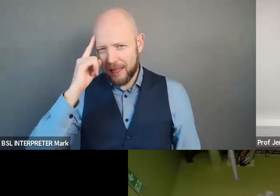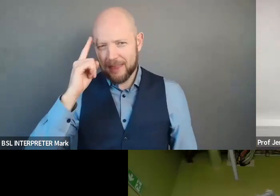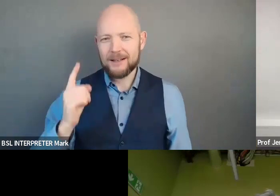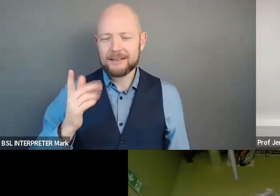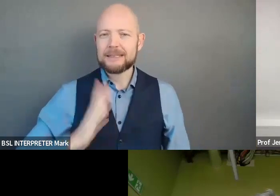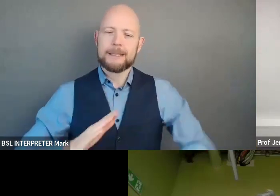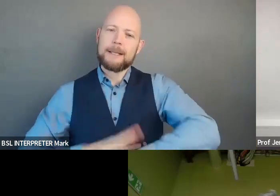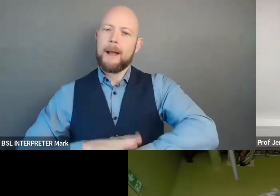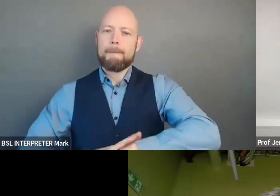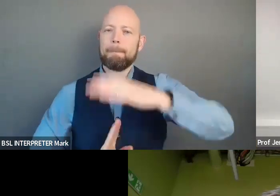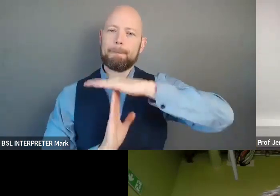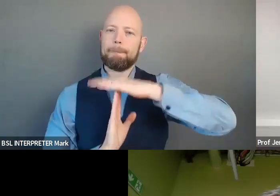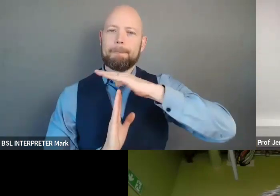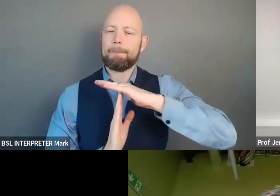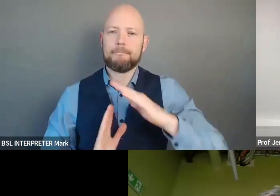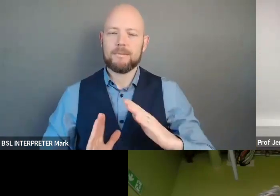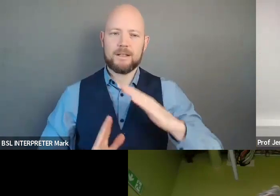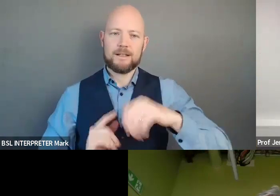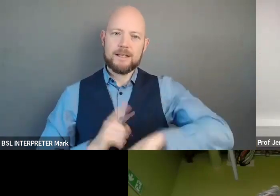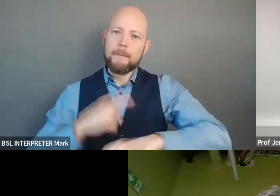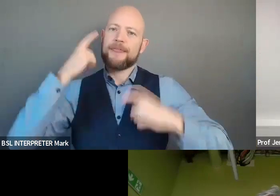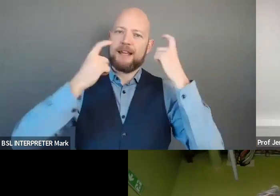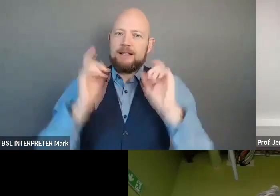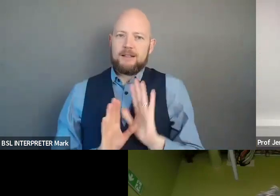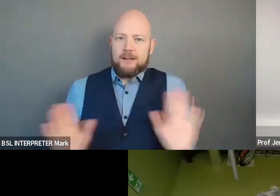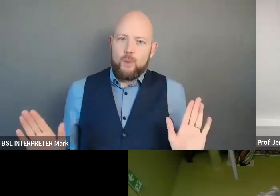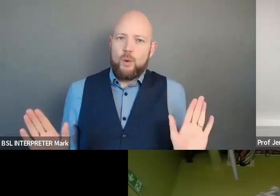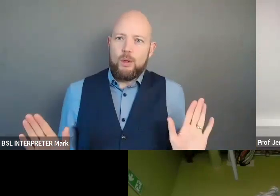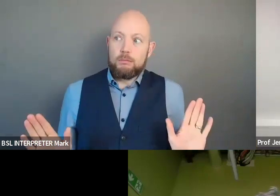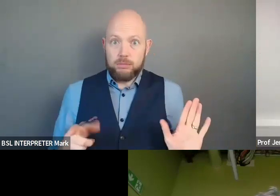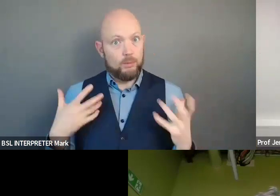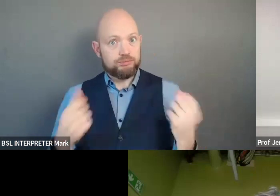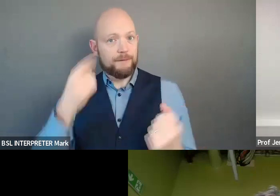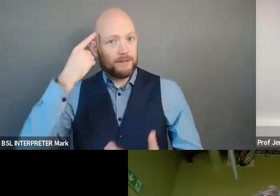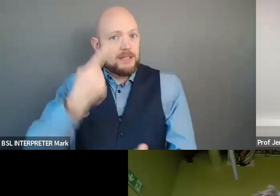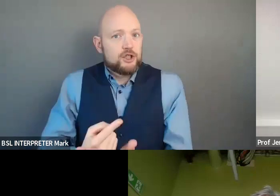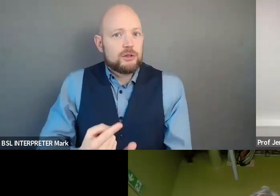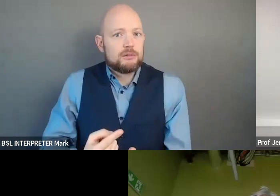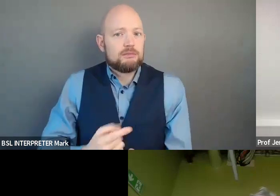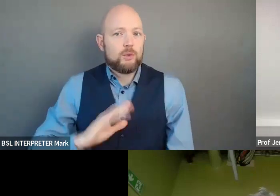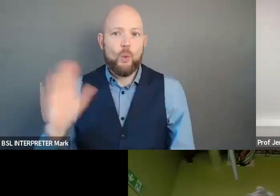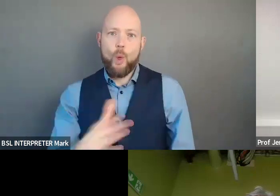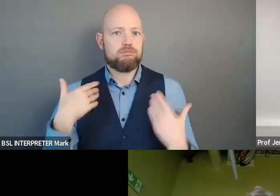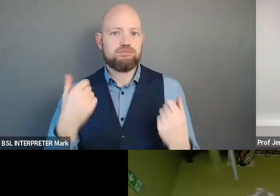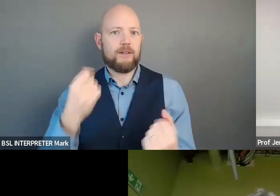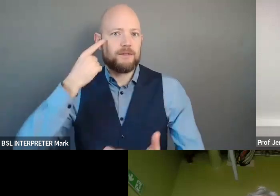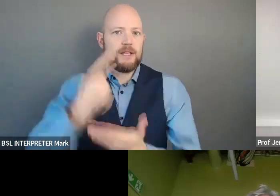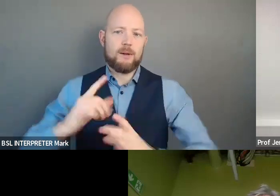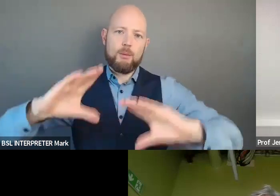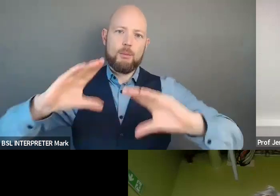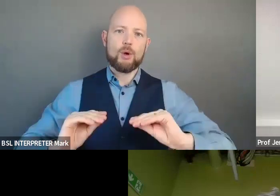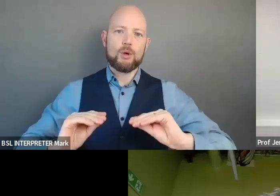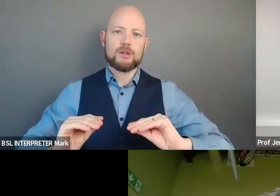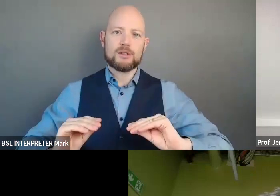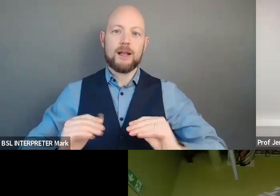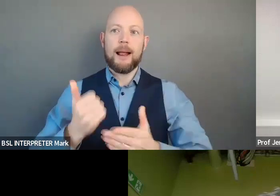run to think. And actually, I think that was courageous on all sides. I feel that there's a little less heat